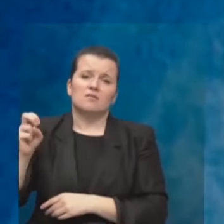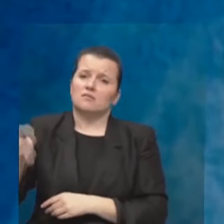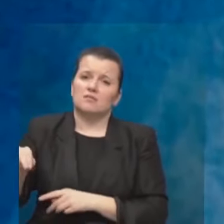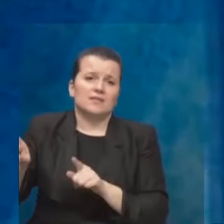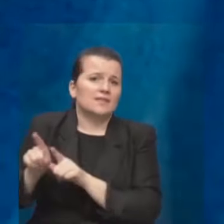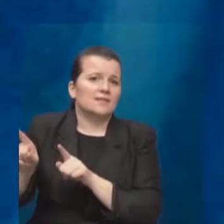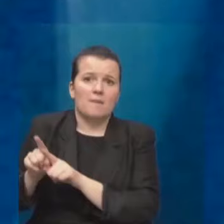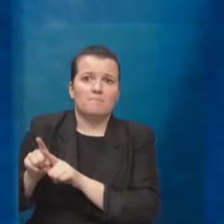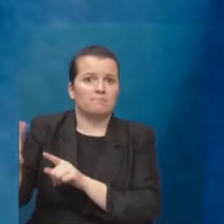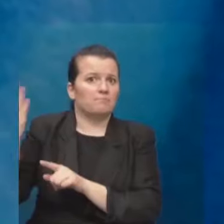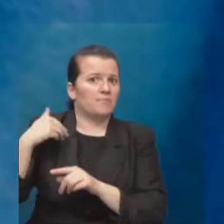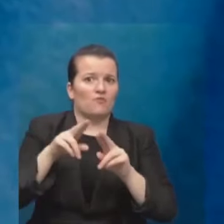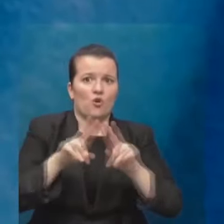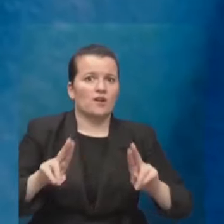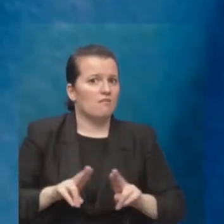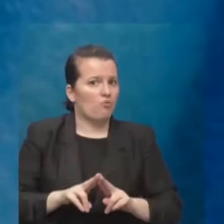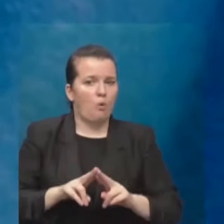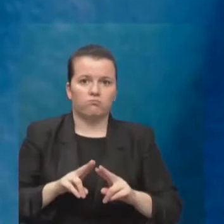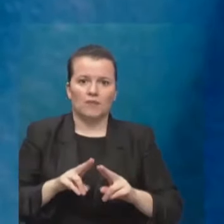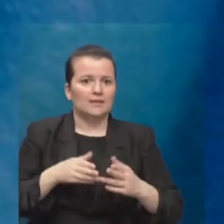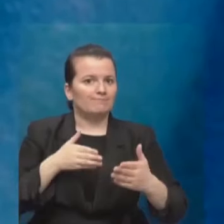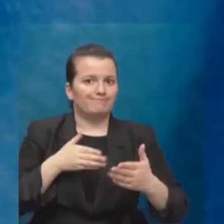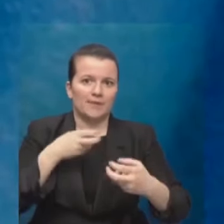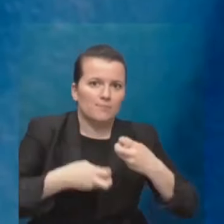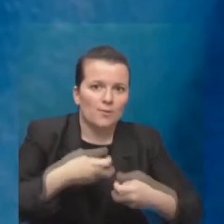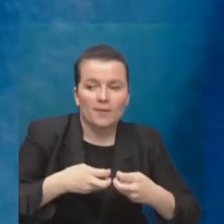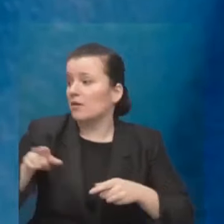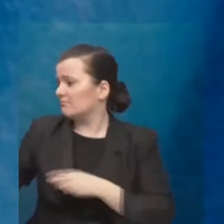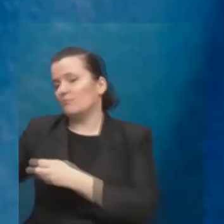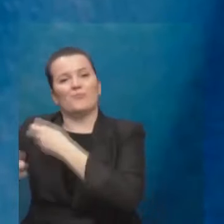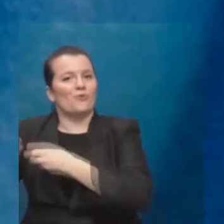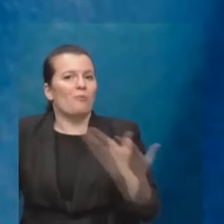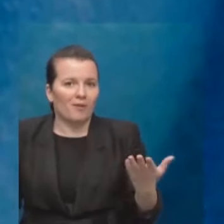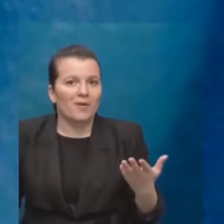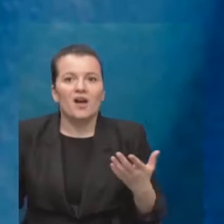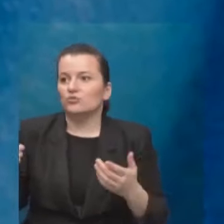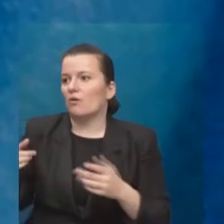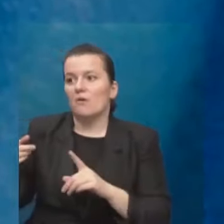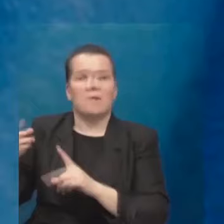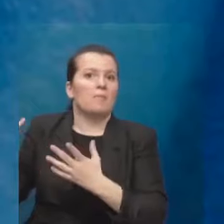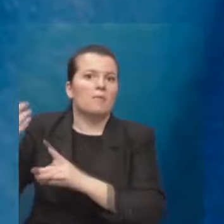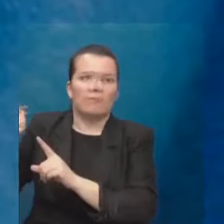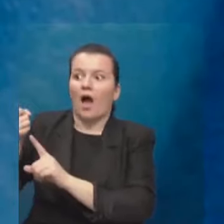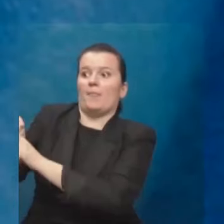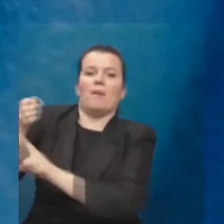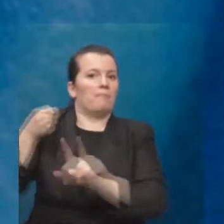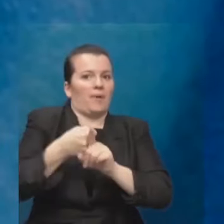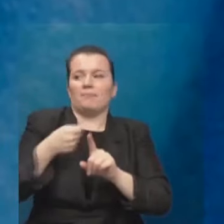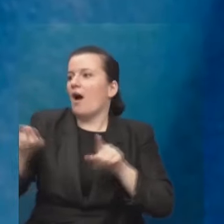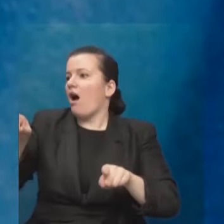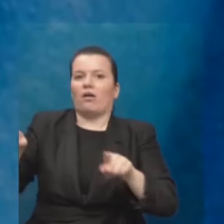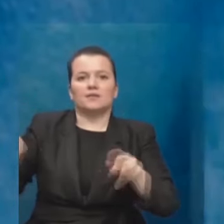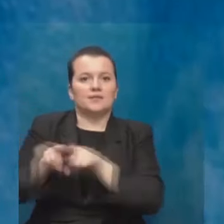faced, and of course, the same causes led to the same effects. But Nissan's bounce back,